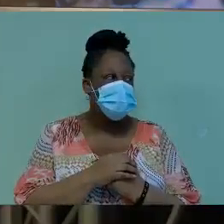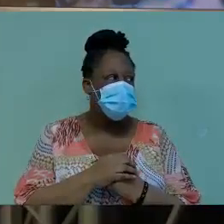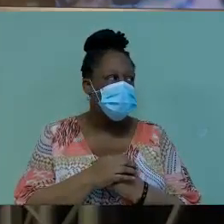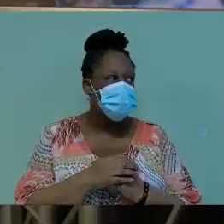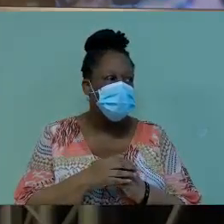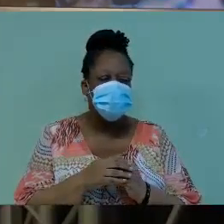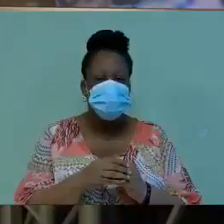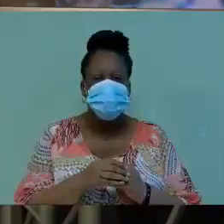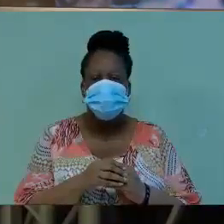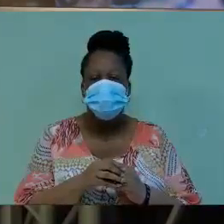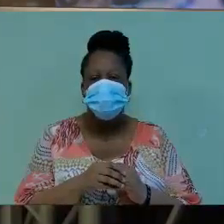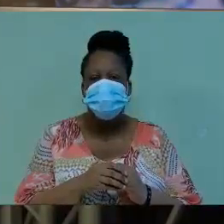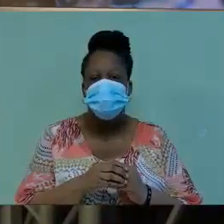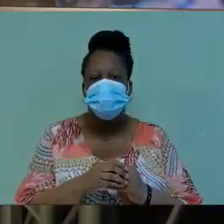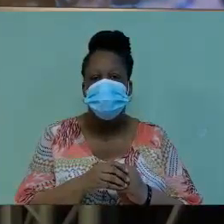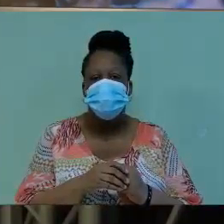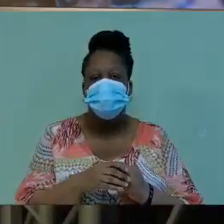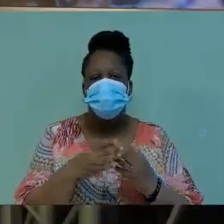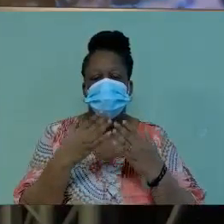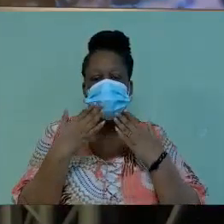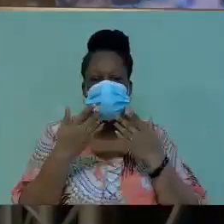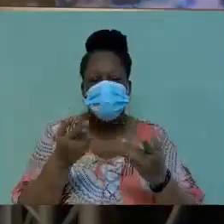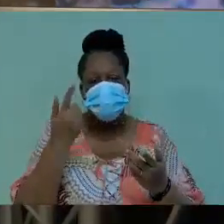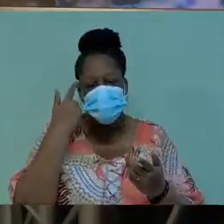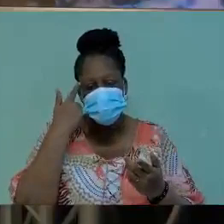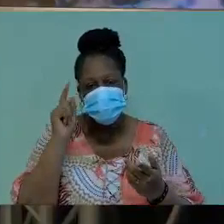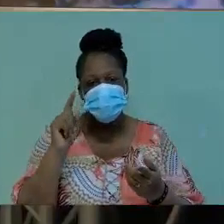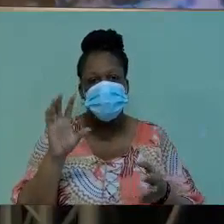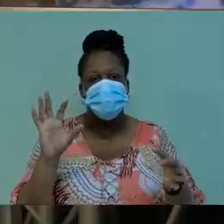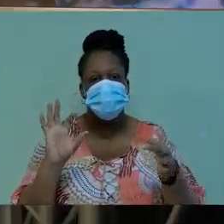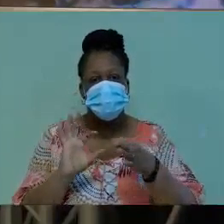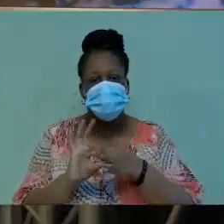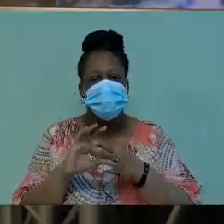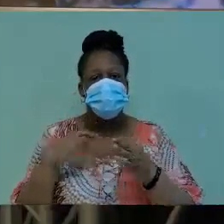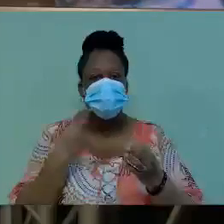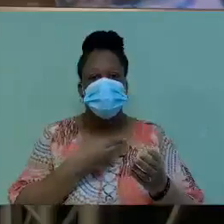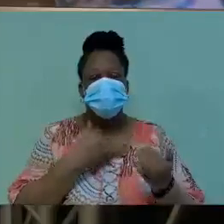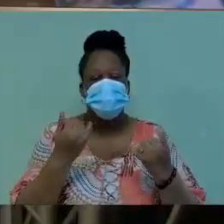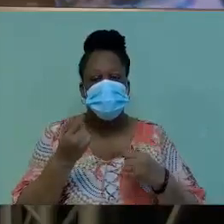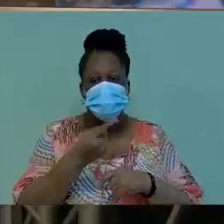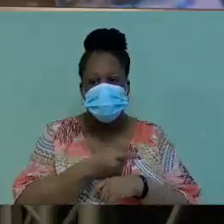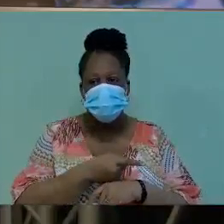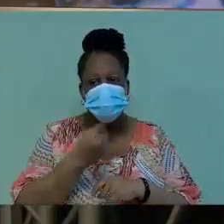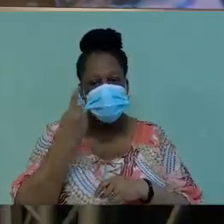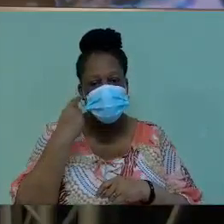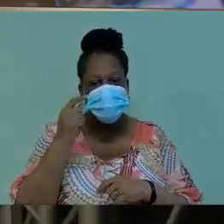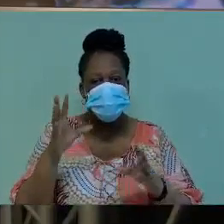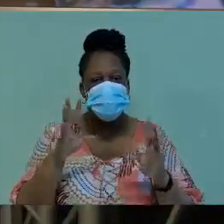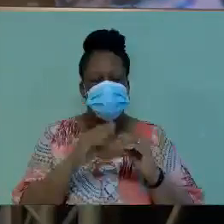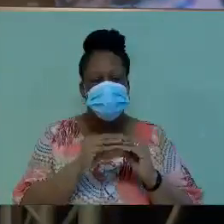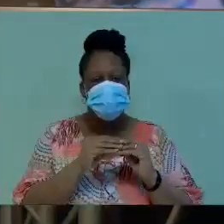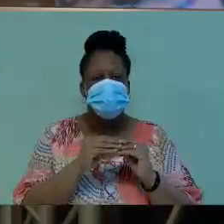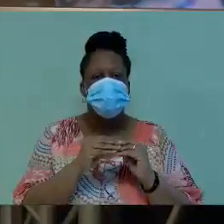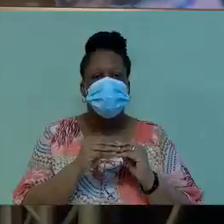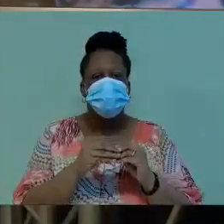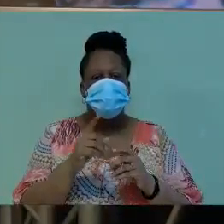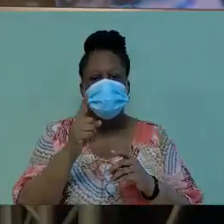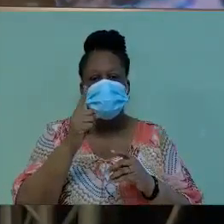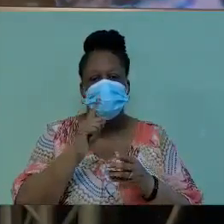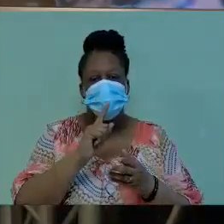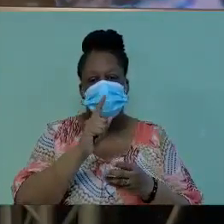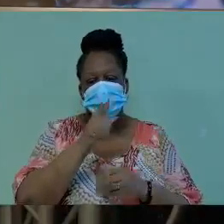Roy Williams. Thank you very much for joining us today for this briefing, one day